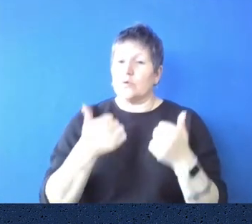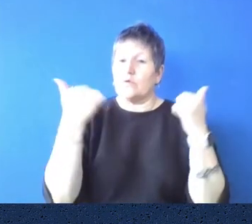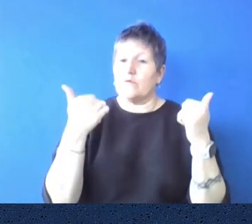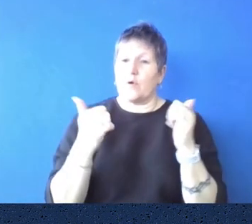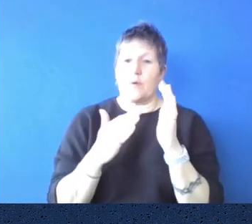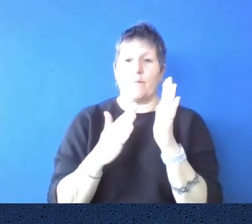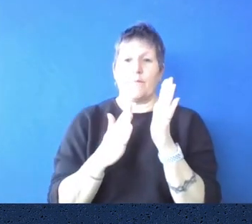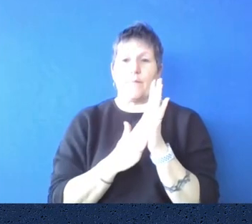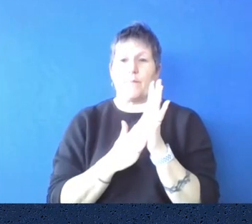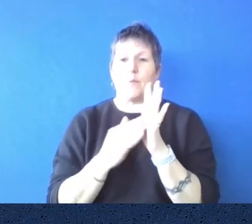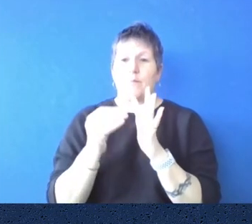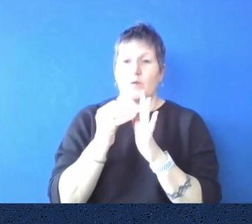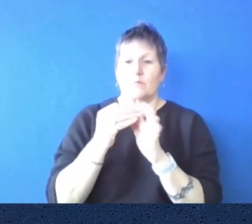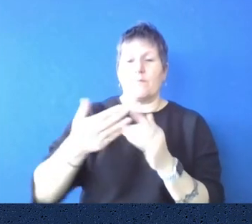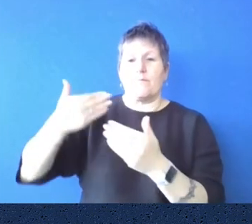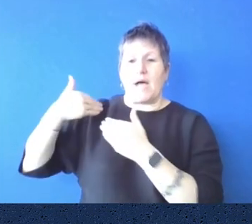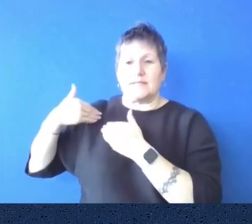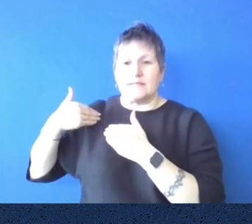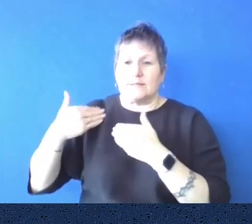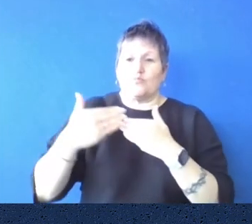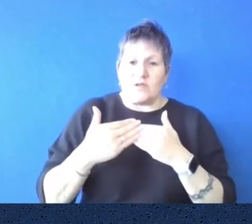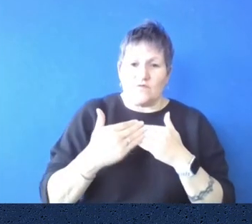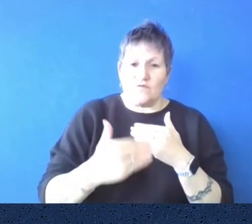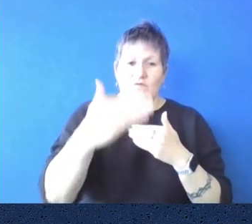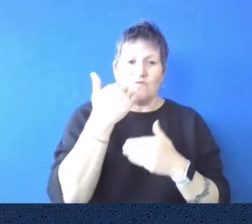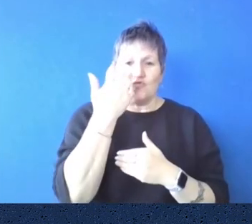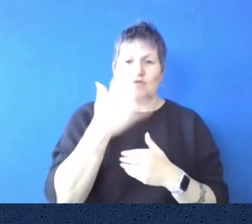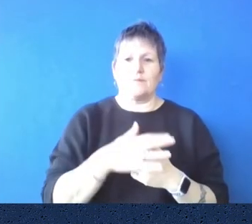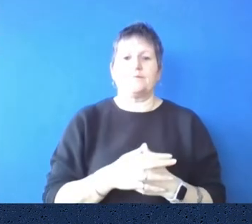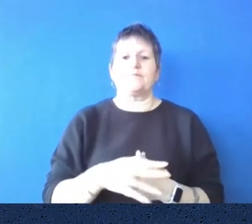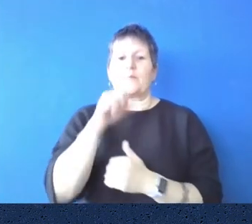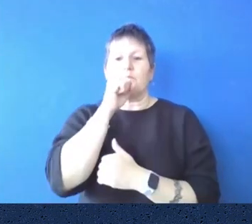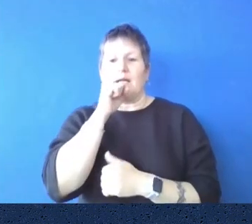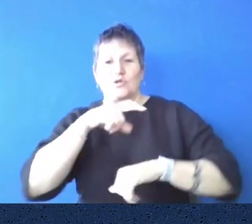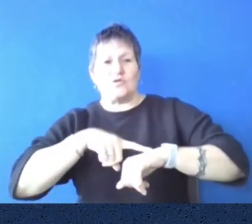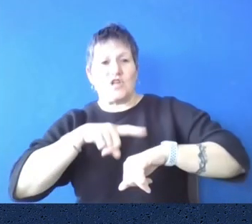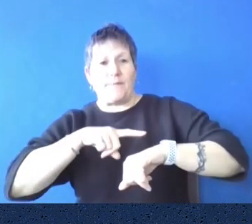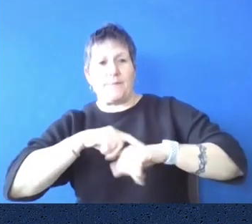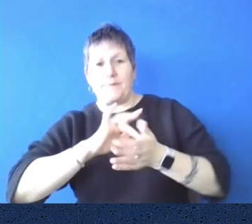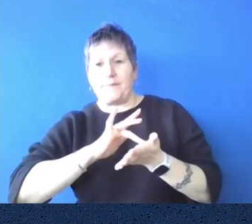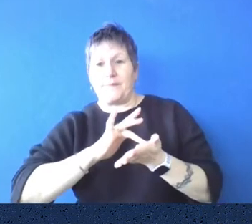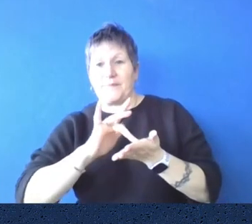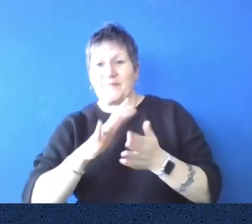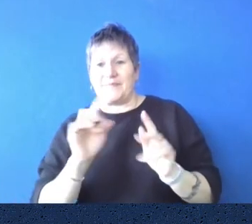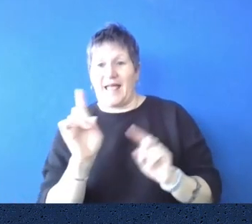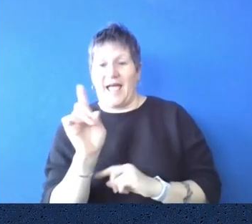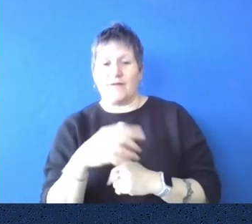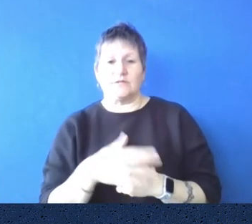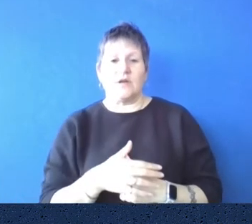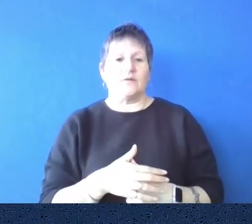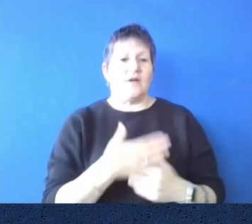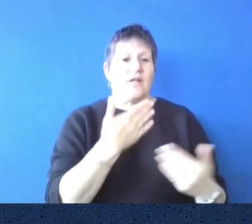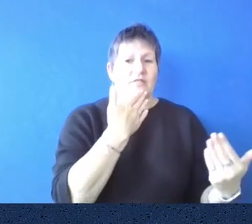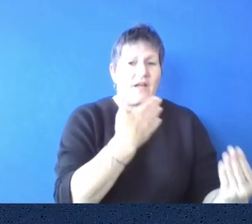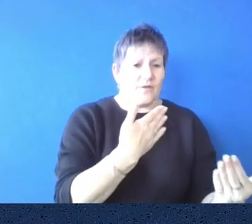future. Well, thank you on that note, uh, we are out of time, so I'll have to leave it there. So Carolyn, Terry,